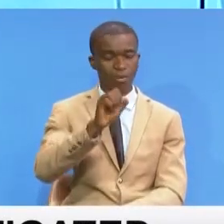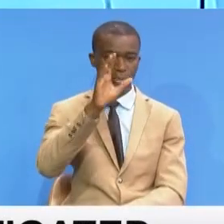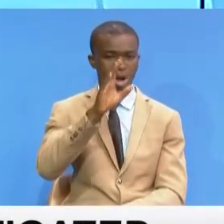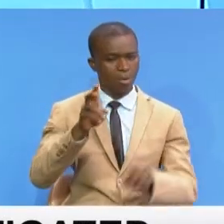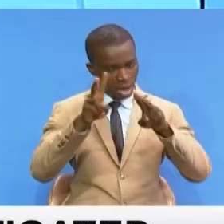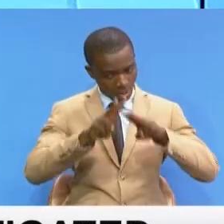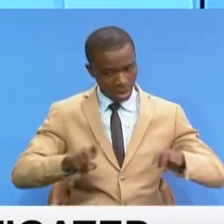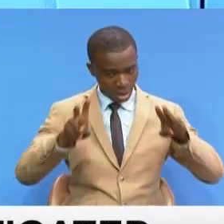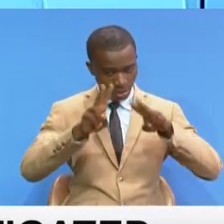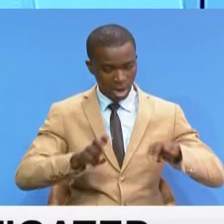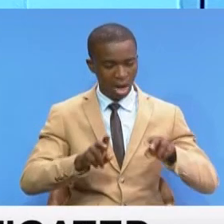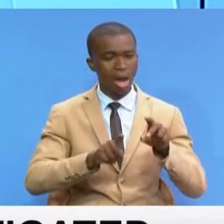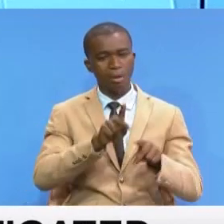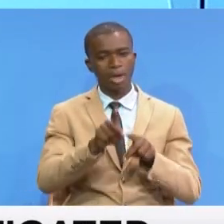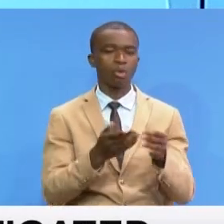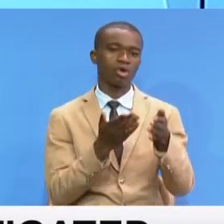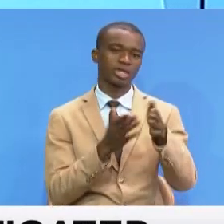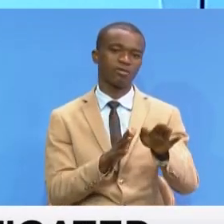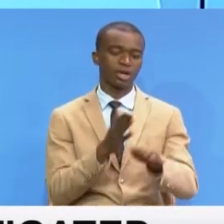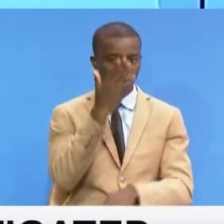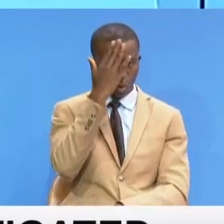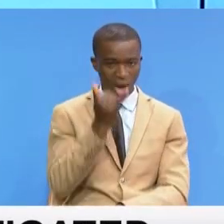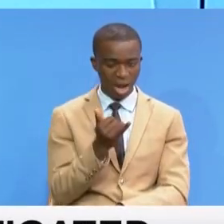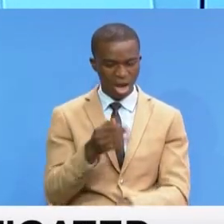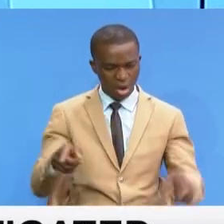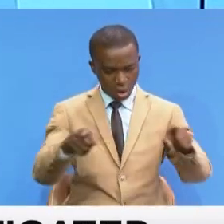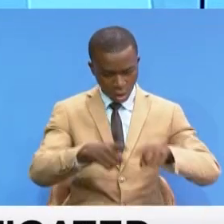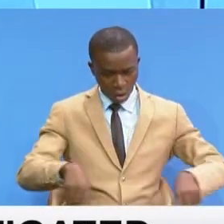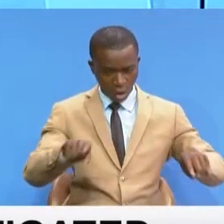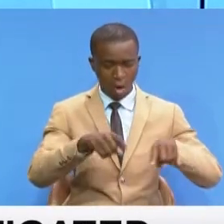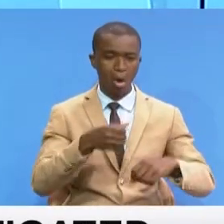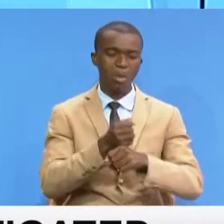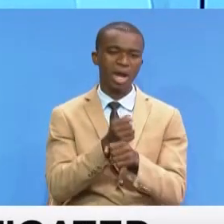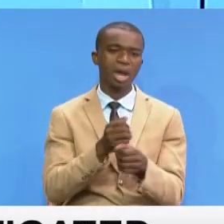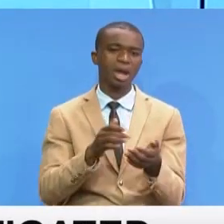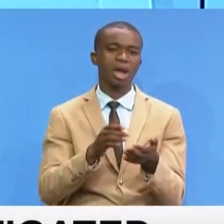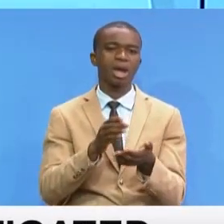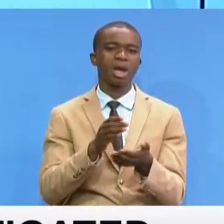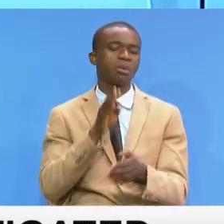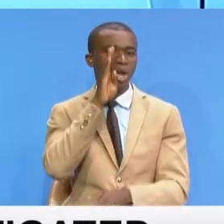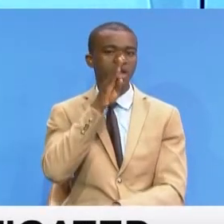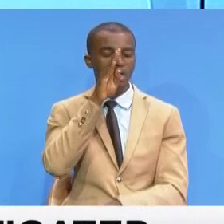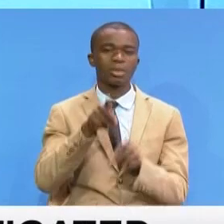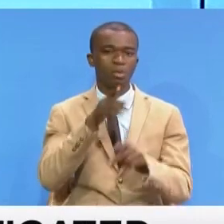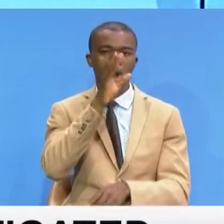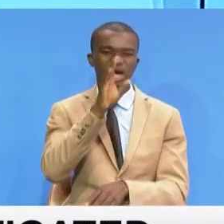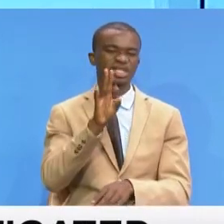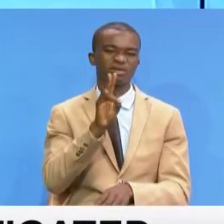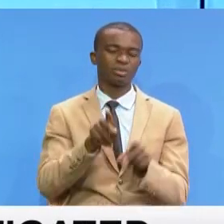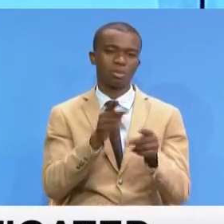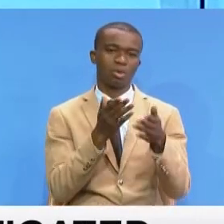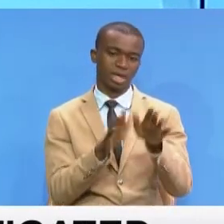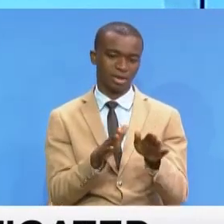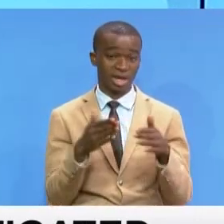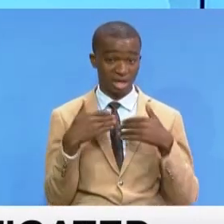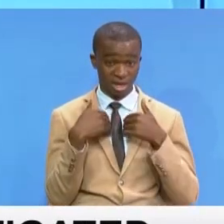series of deaths linked to the consumption of locally brewed alcohol. According to Pemba District Health Director